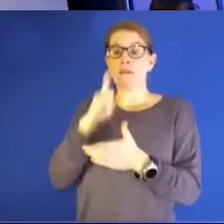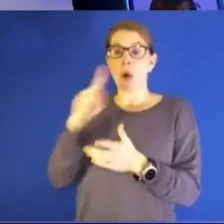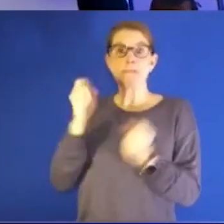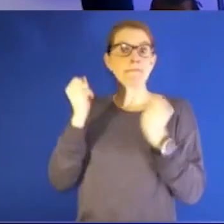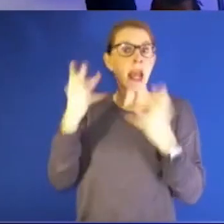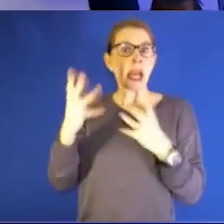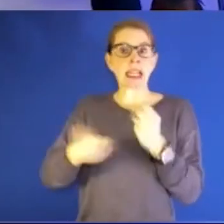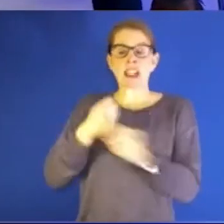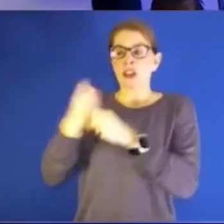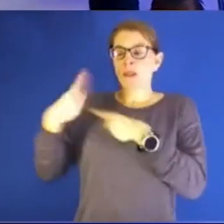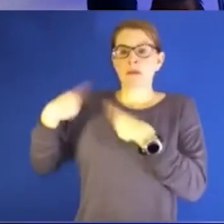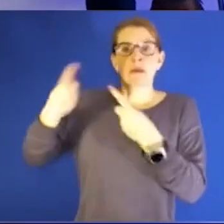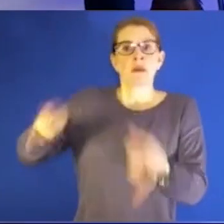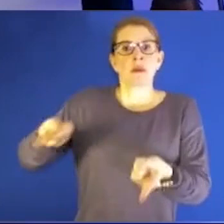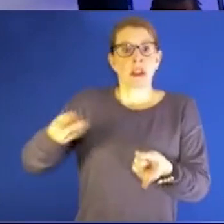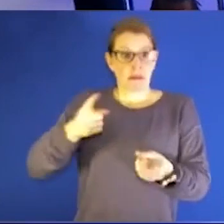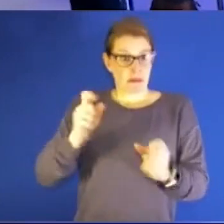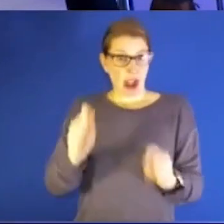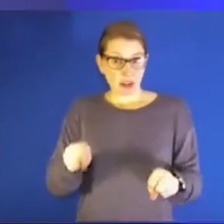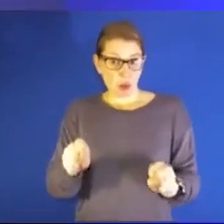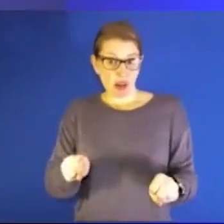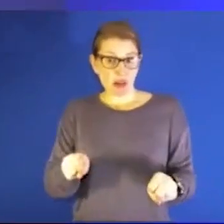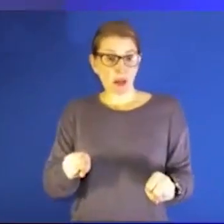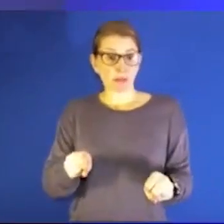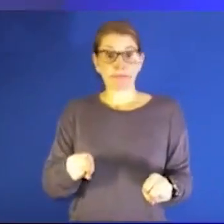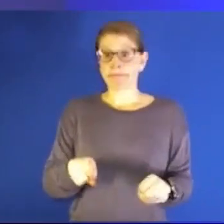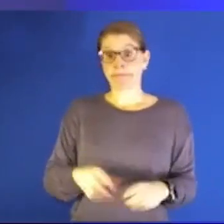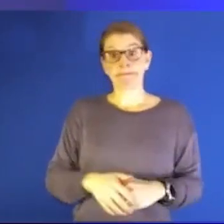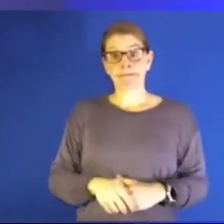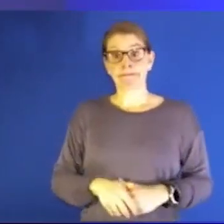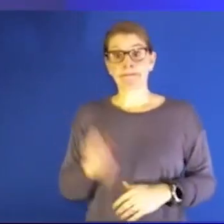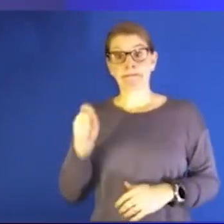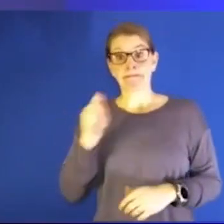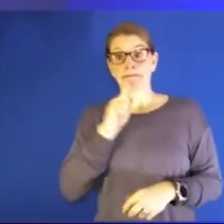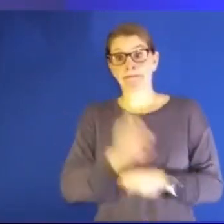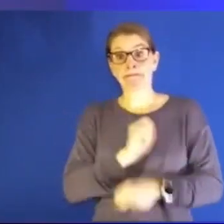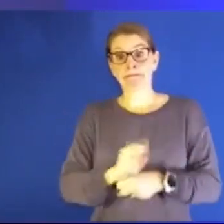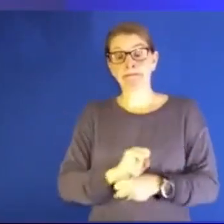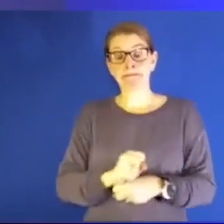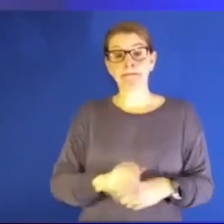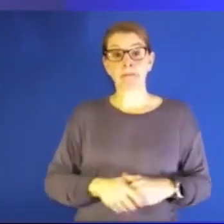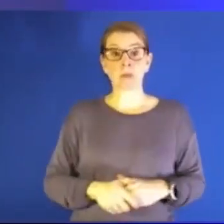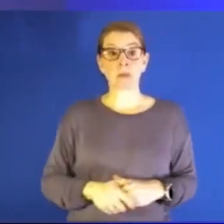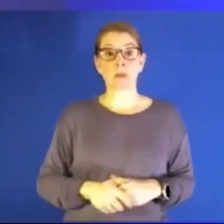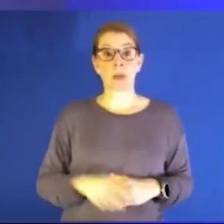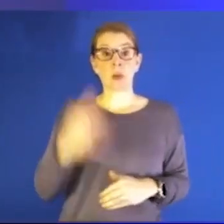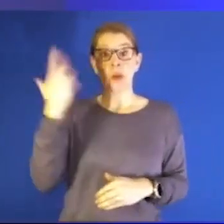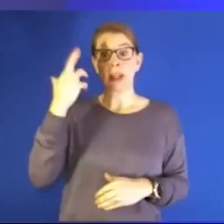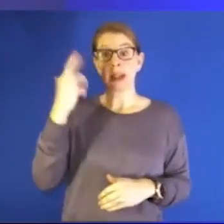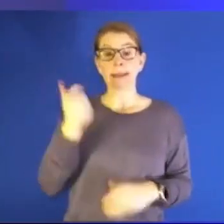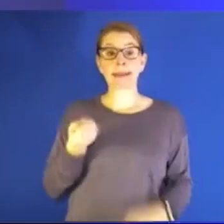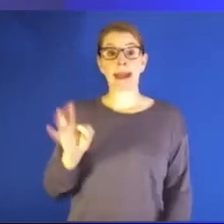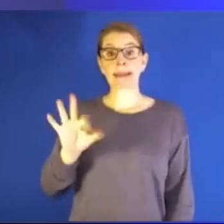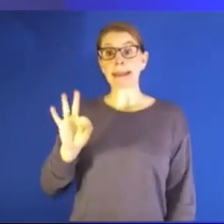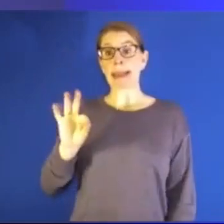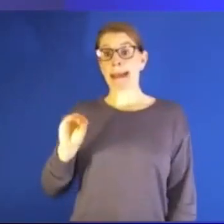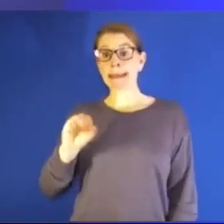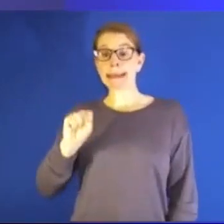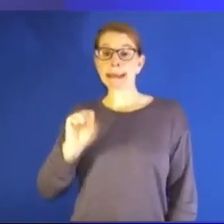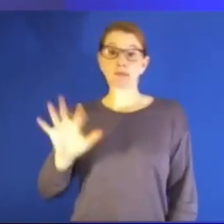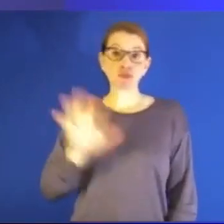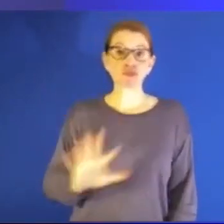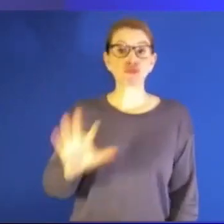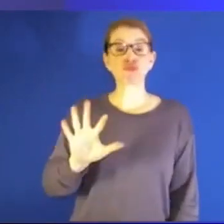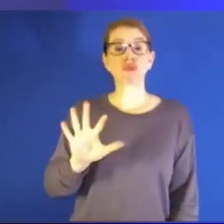is that possible? Yeah, actually it is. We found out here early 1990s. We discovered this